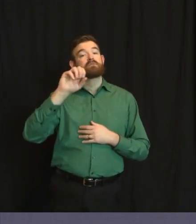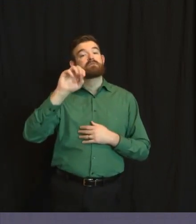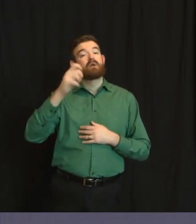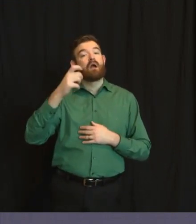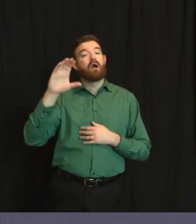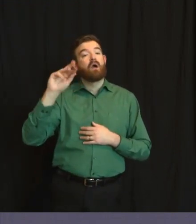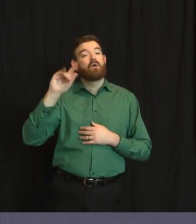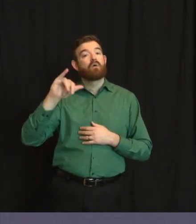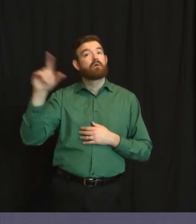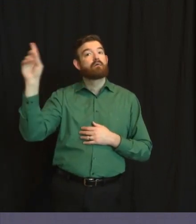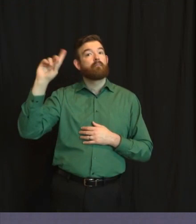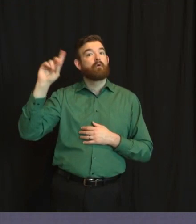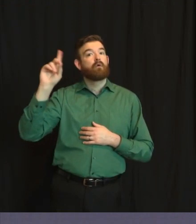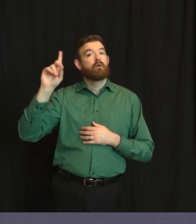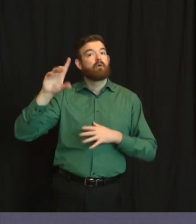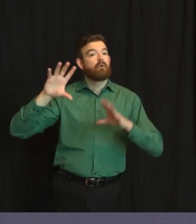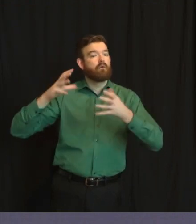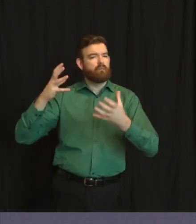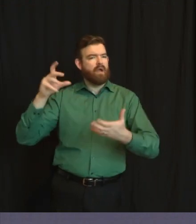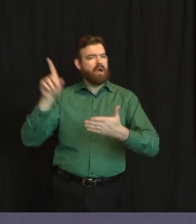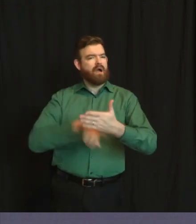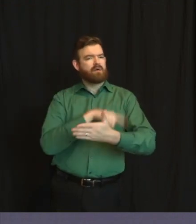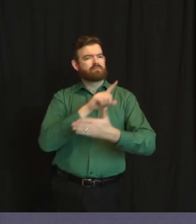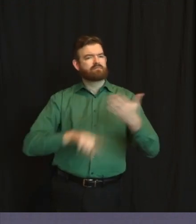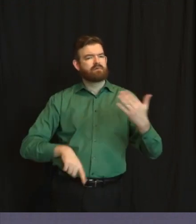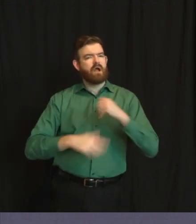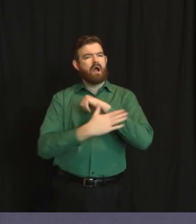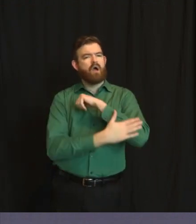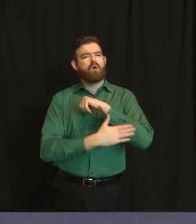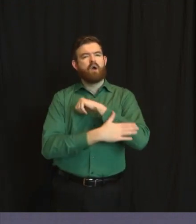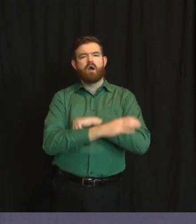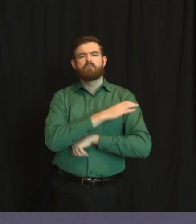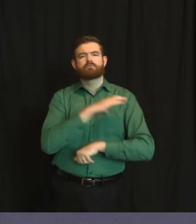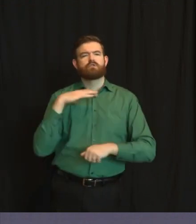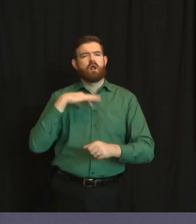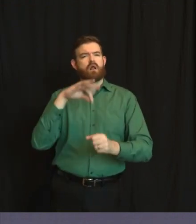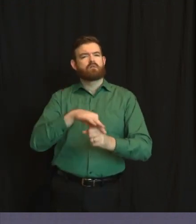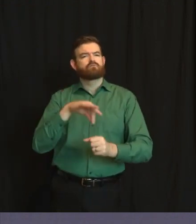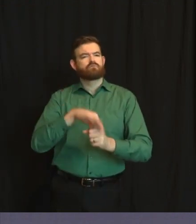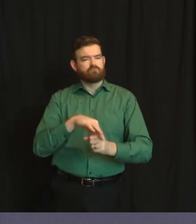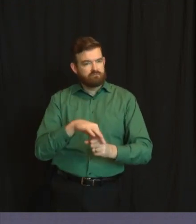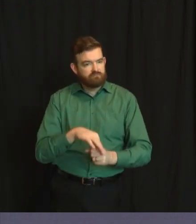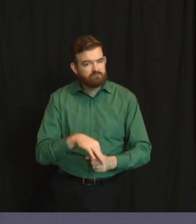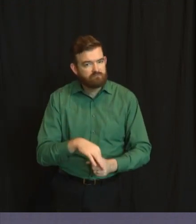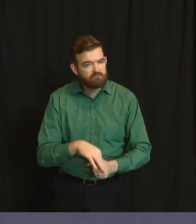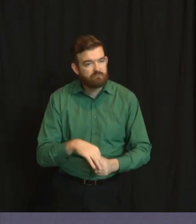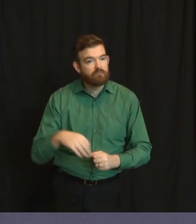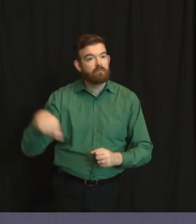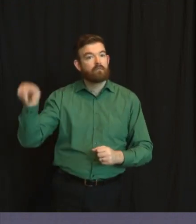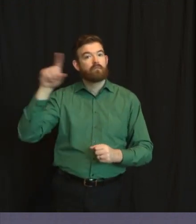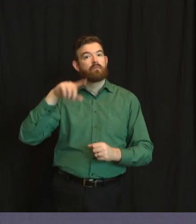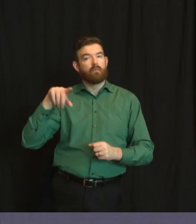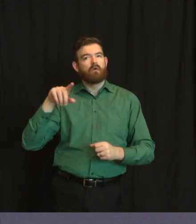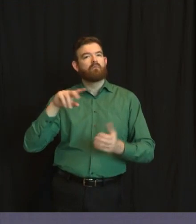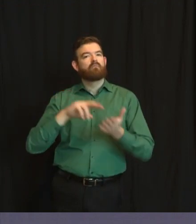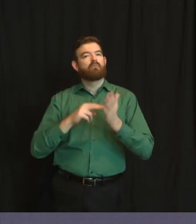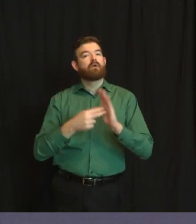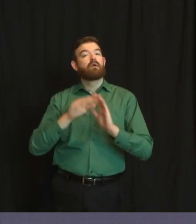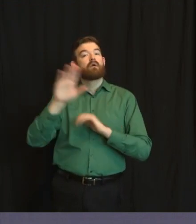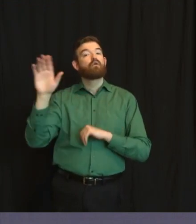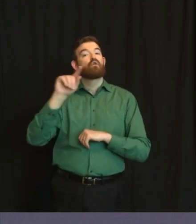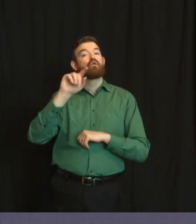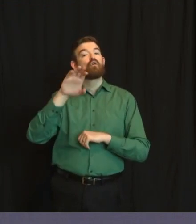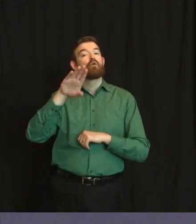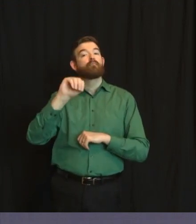cancel next year's county committee elections and to double the length of their terms as the titular head of the